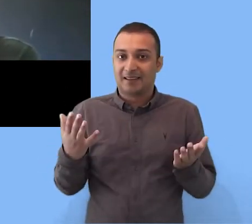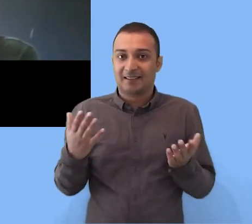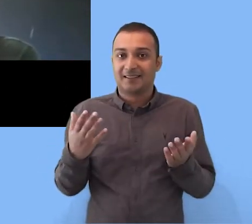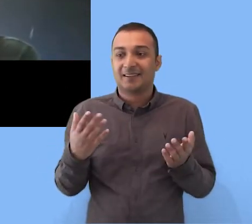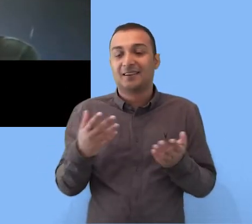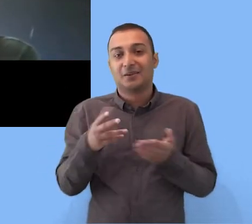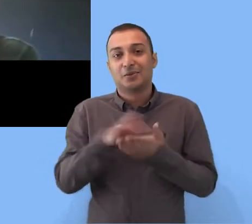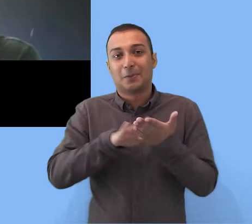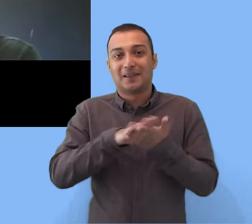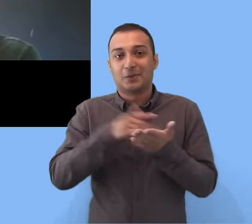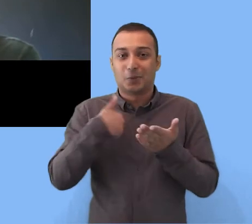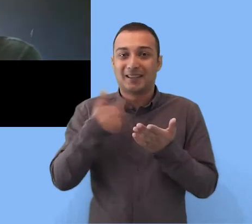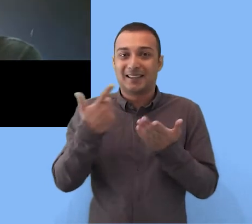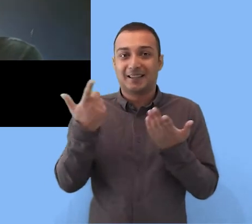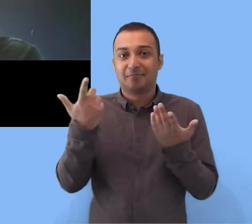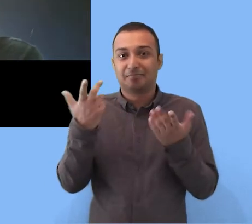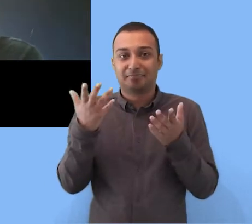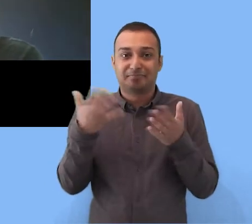about most in many ways.